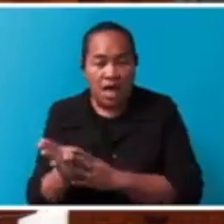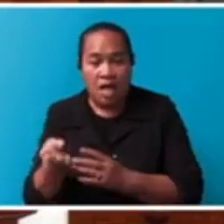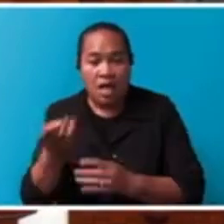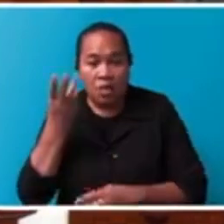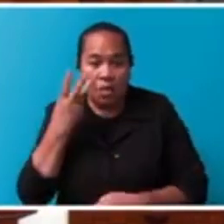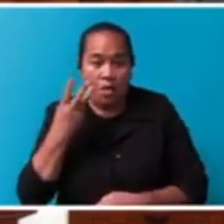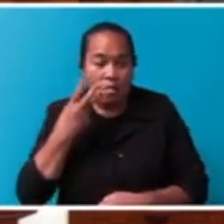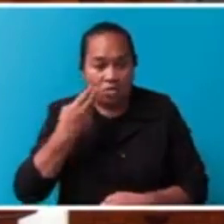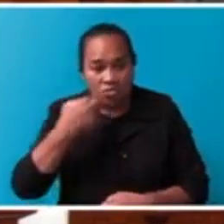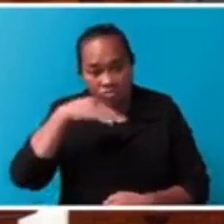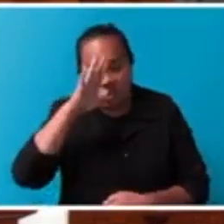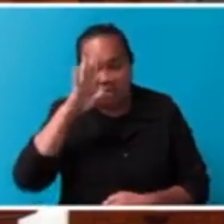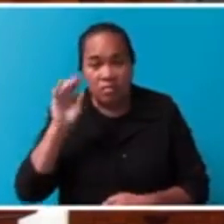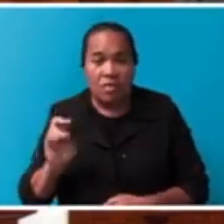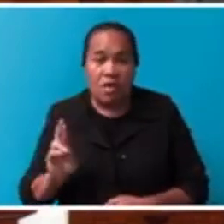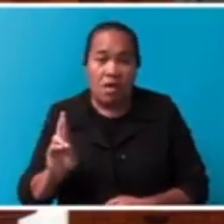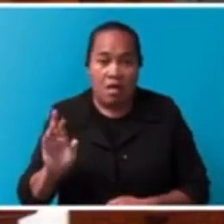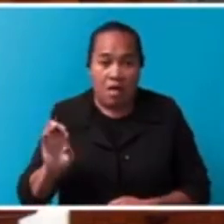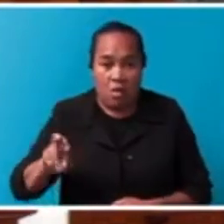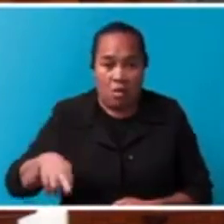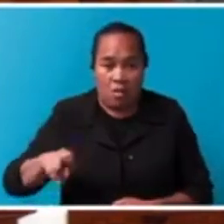rekieci, na turanga na buniwalu.